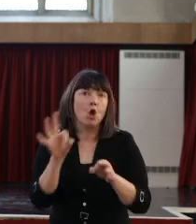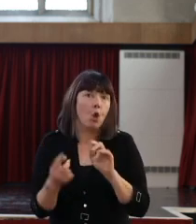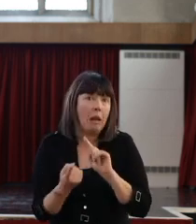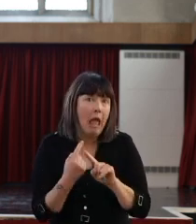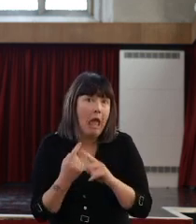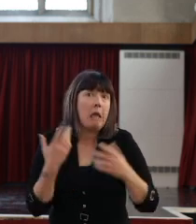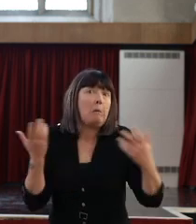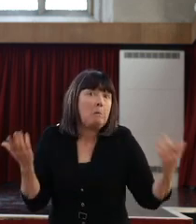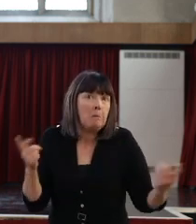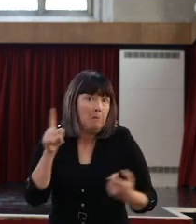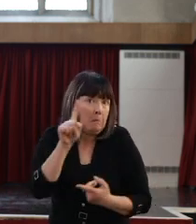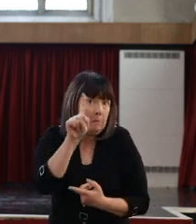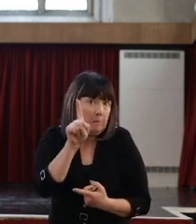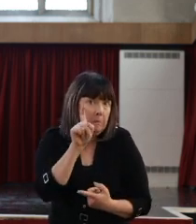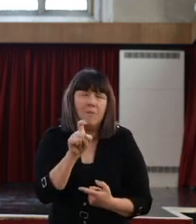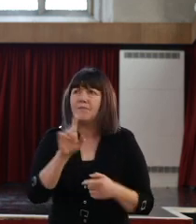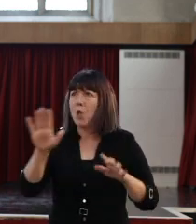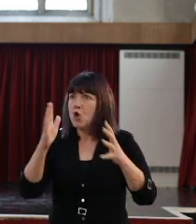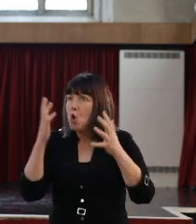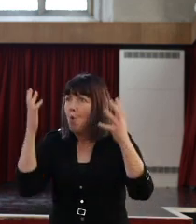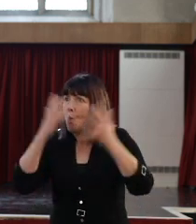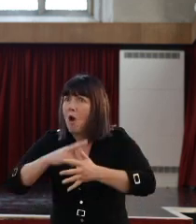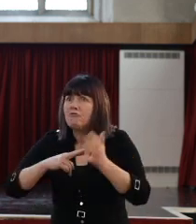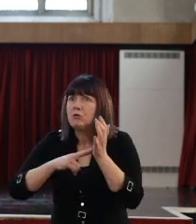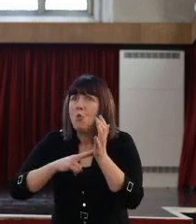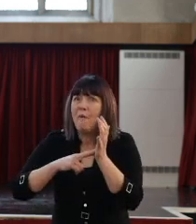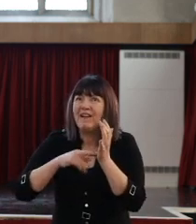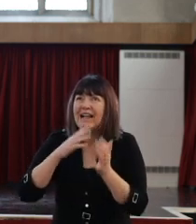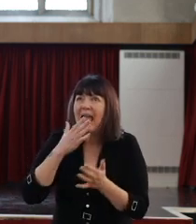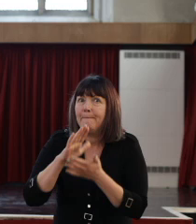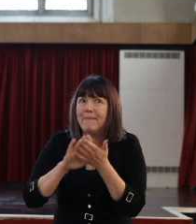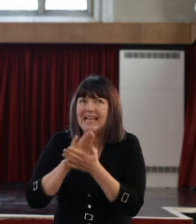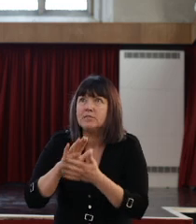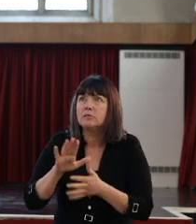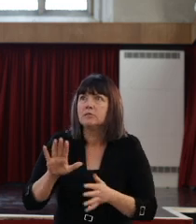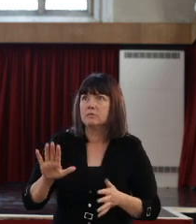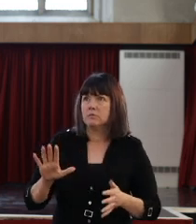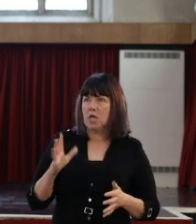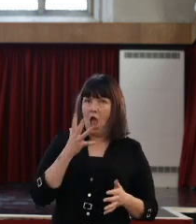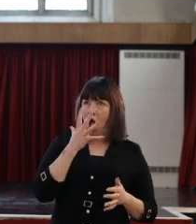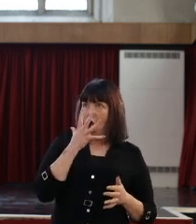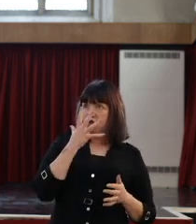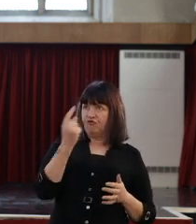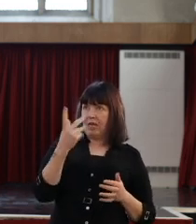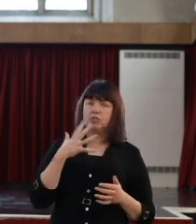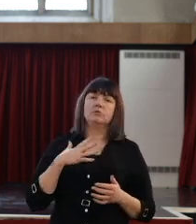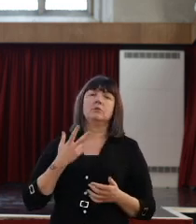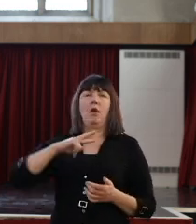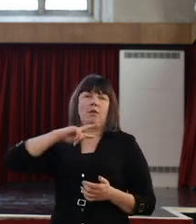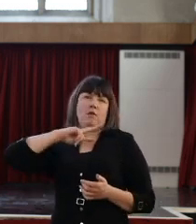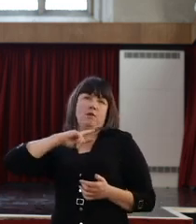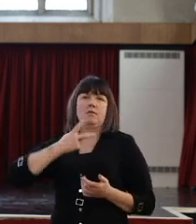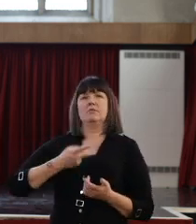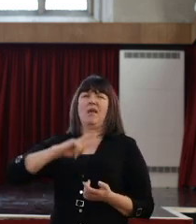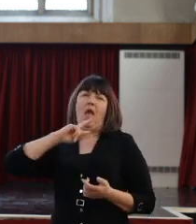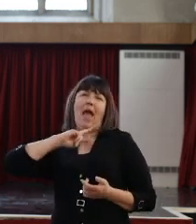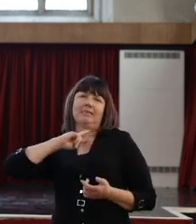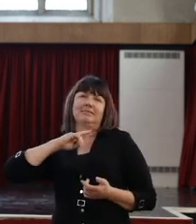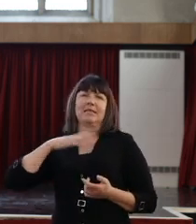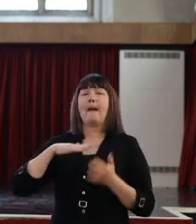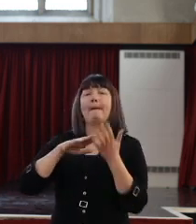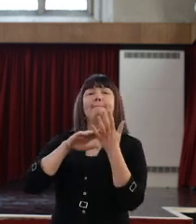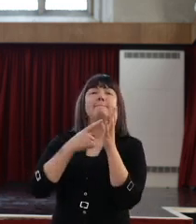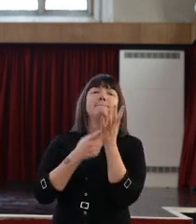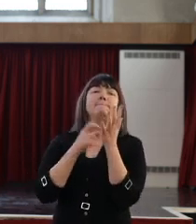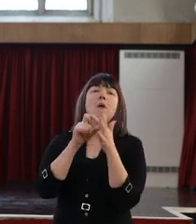worry, Norfolk, I'm aware that does mean you have to talk to a stranger, but don't get affared, don't get mardy, you ain't got to if you